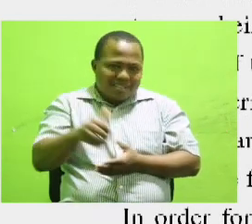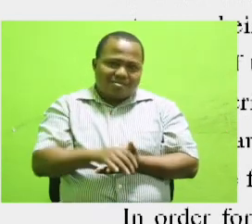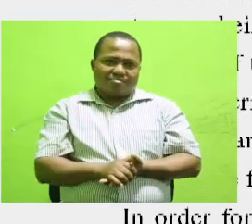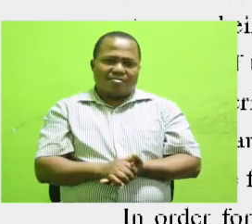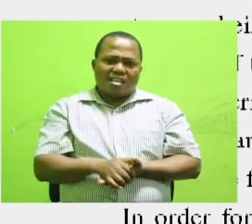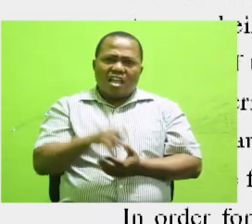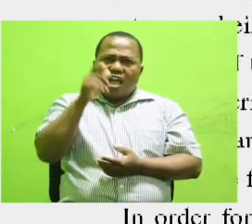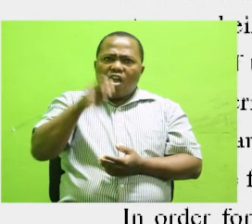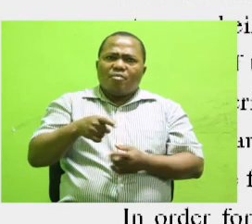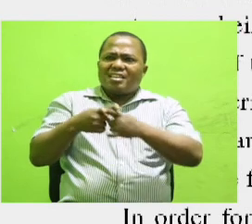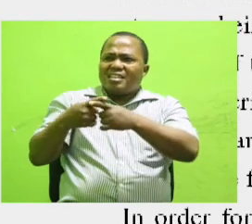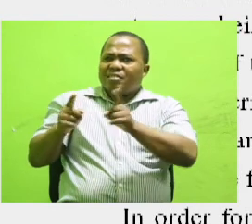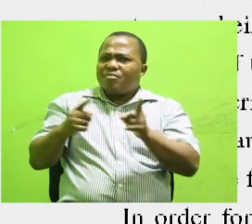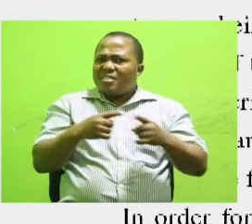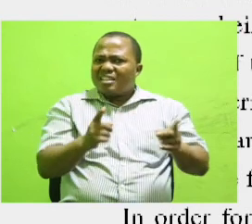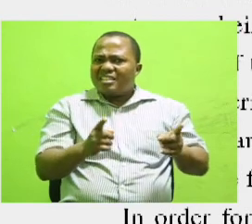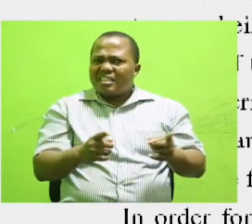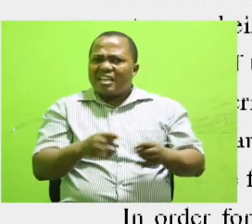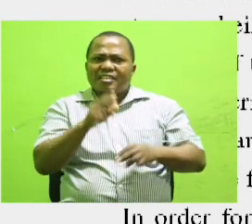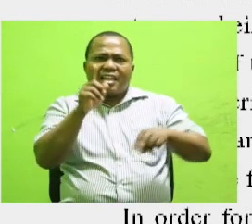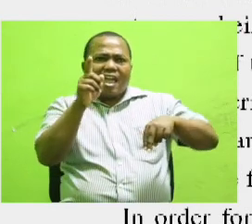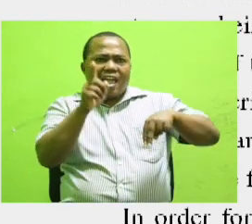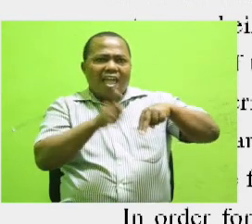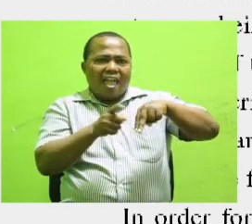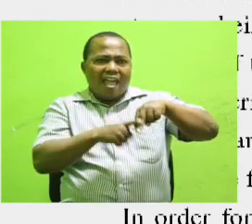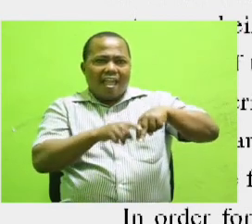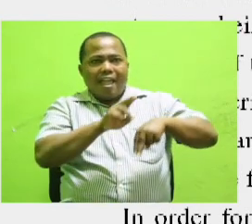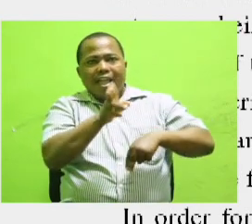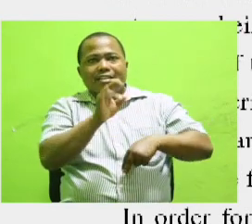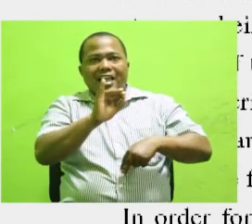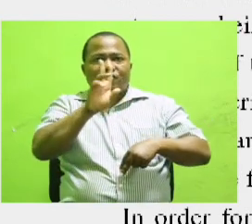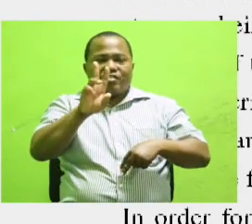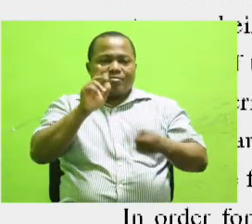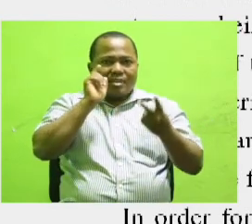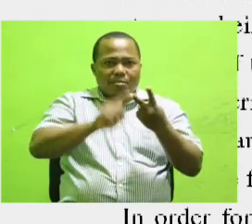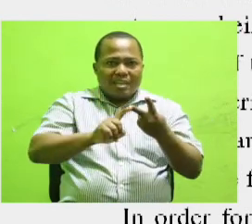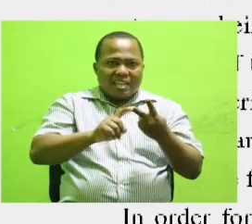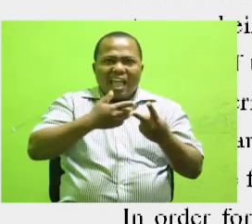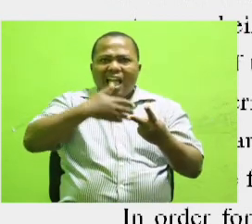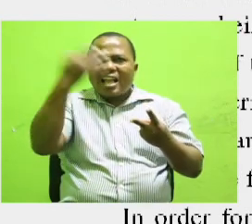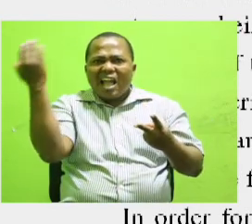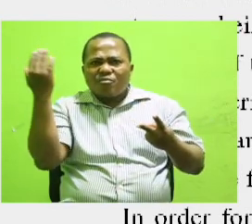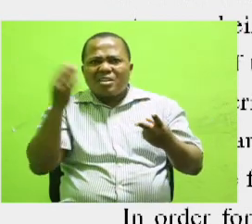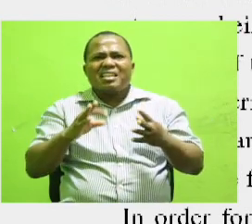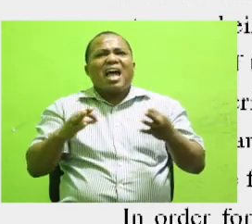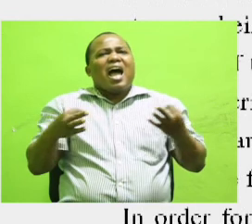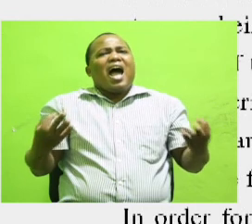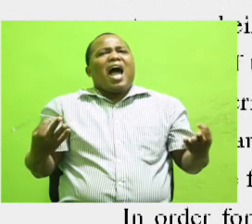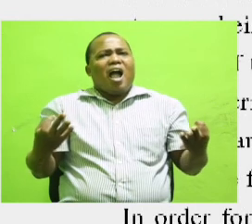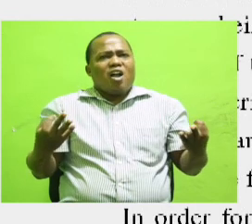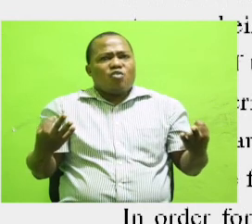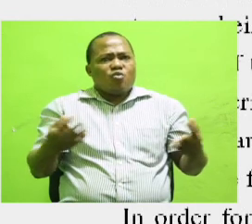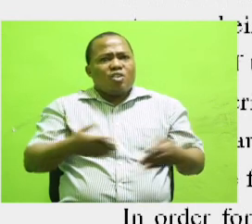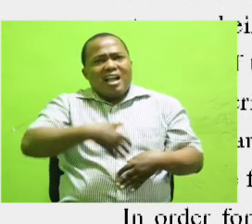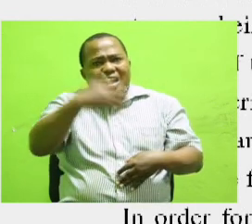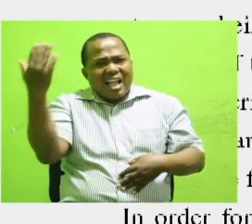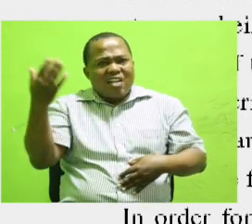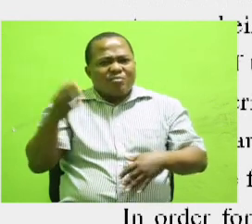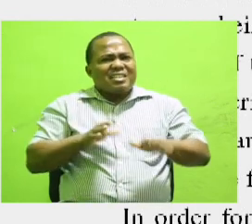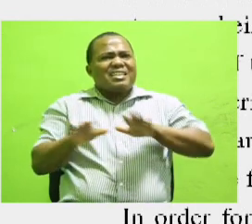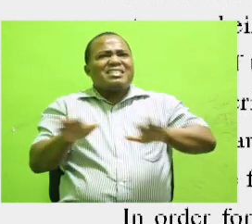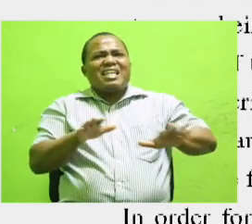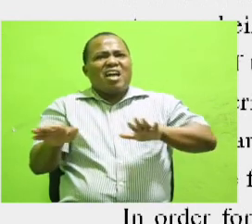people suffering from HIV AIDS. Then there is the government, on how does the government suffer due to